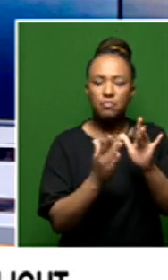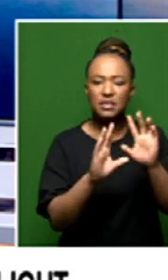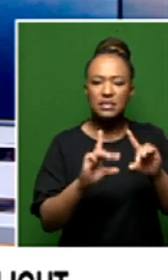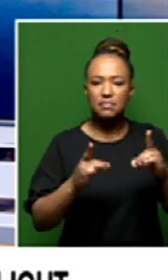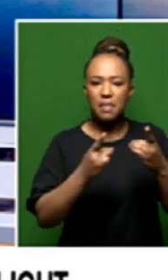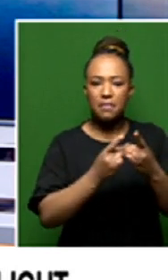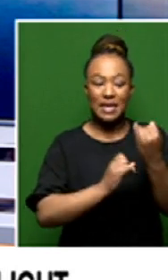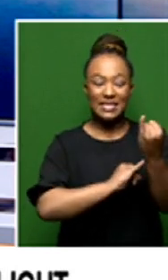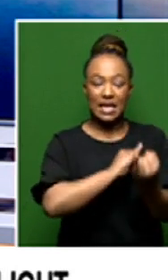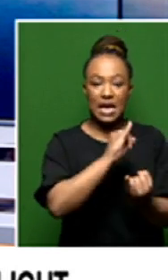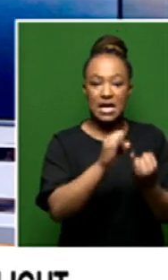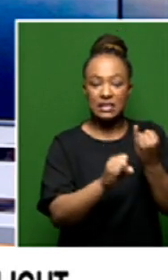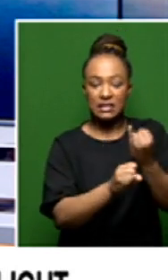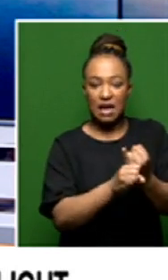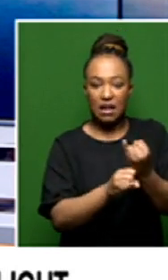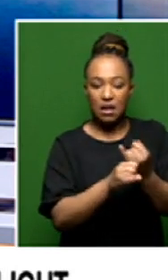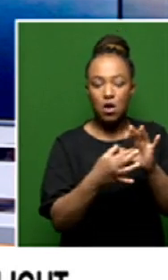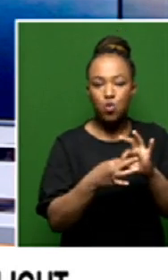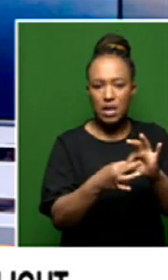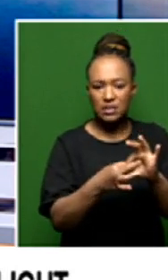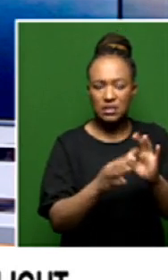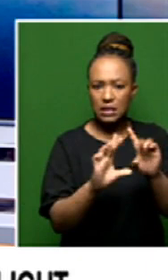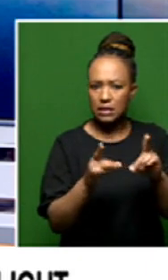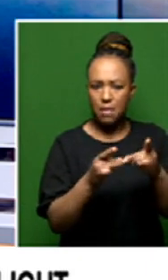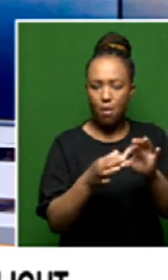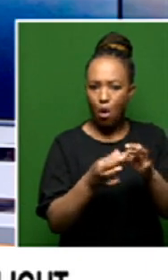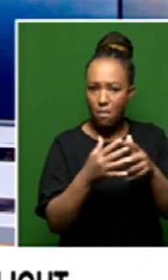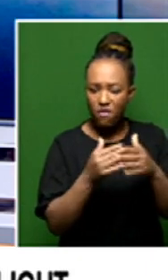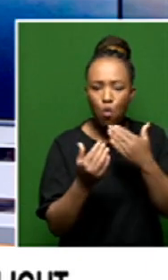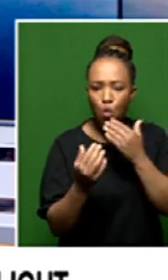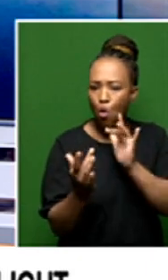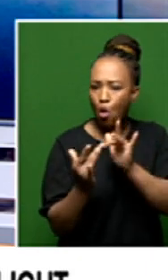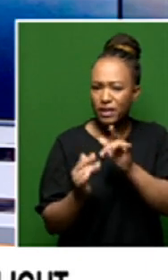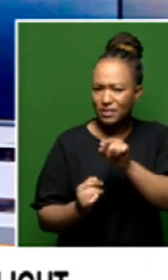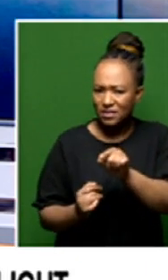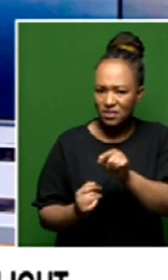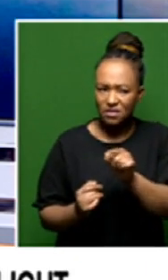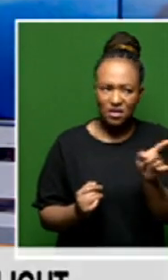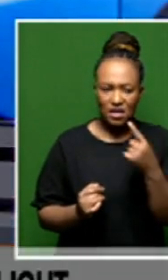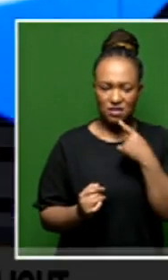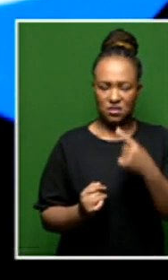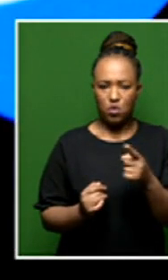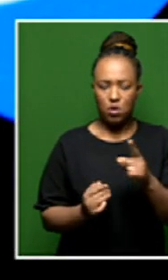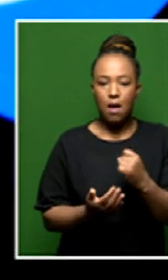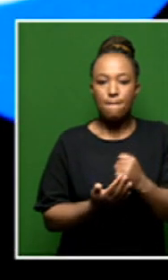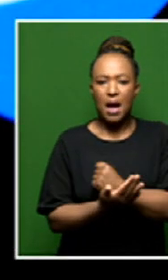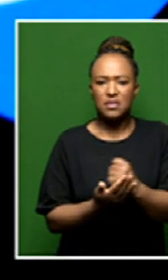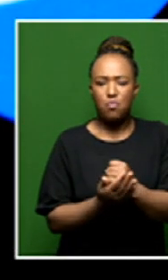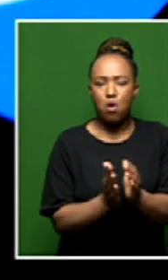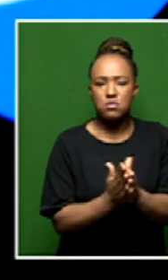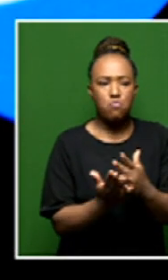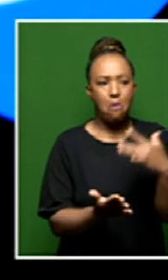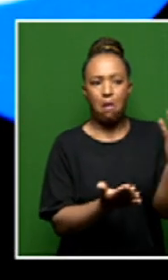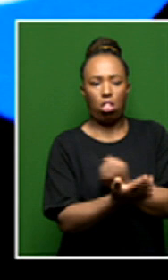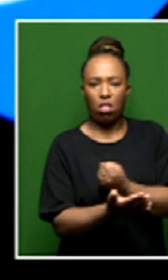of International Relations, Home Affairs, I'm not too sure who's contacted you, but what did they say about your passport being